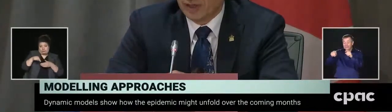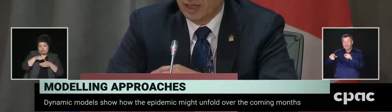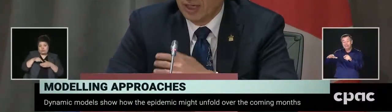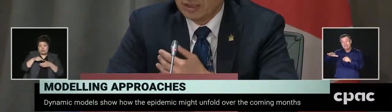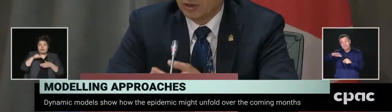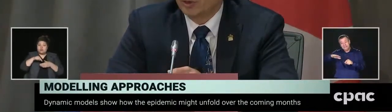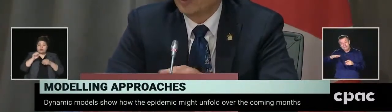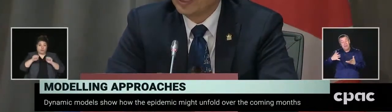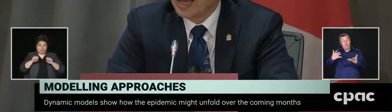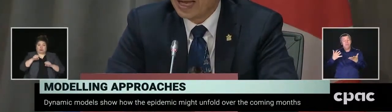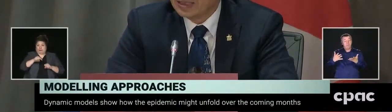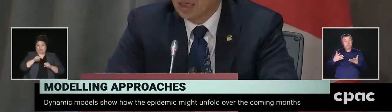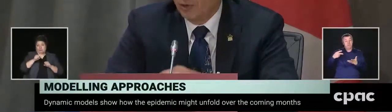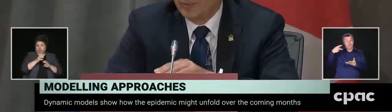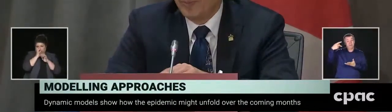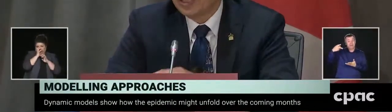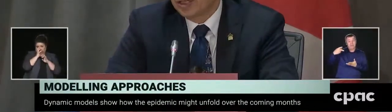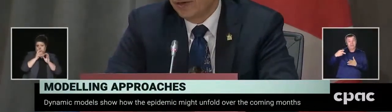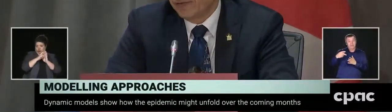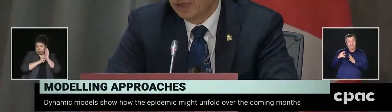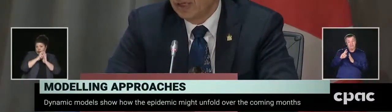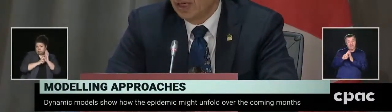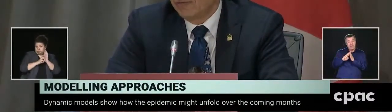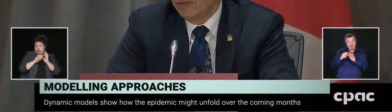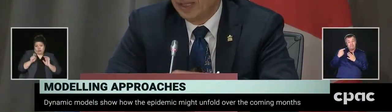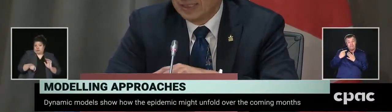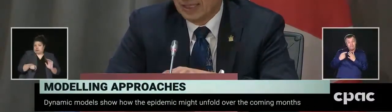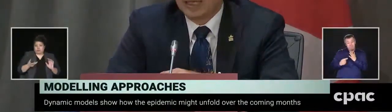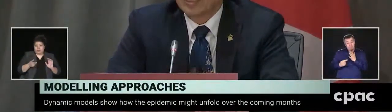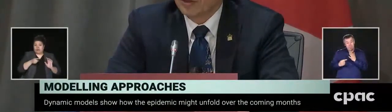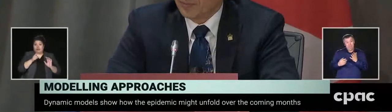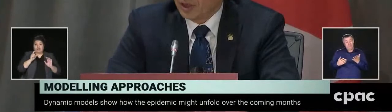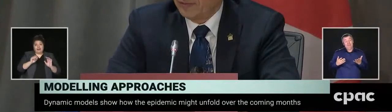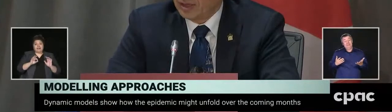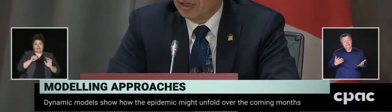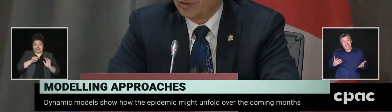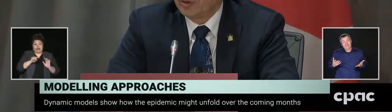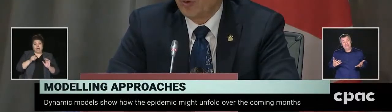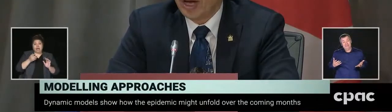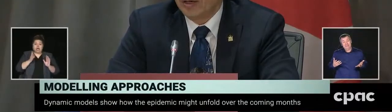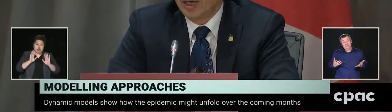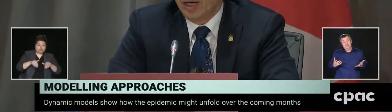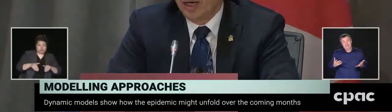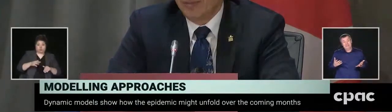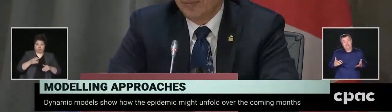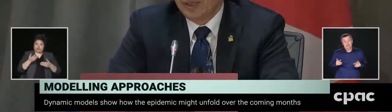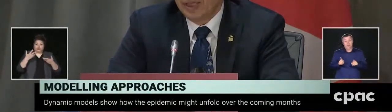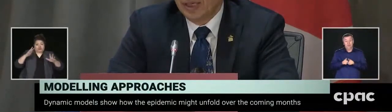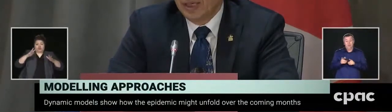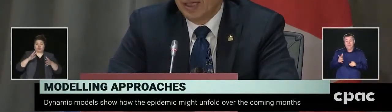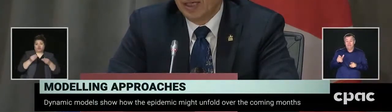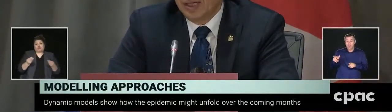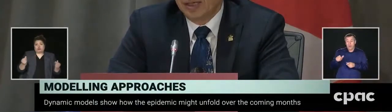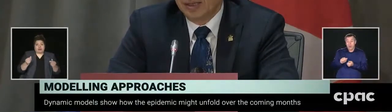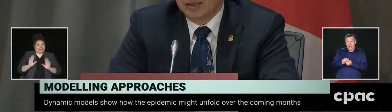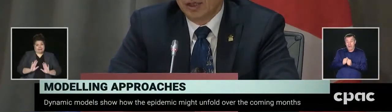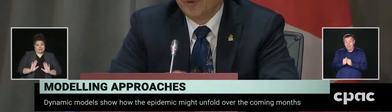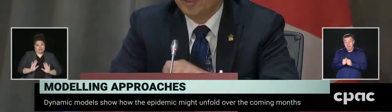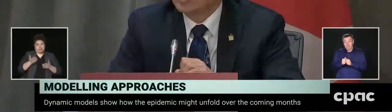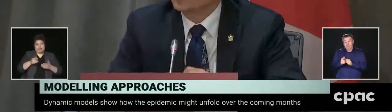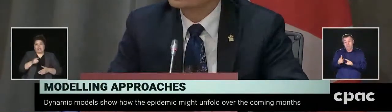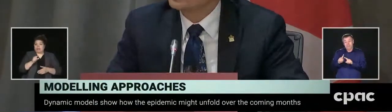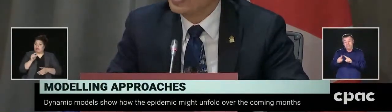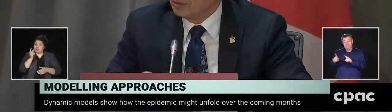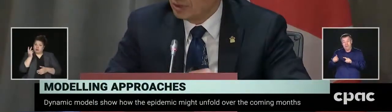or sort of slowly relax would be much different from, let's say, another part of the country where maybe